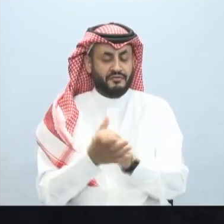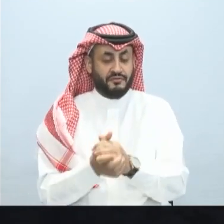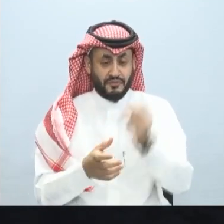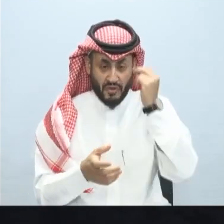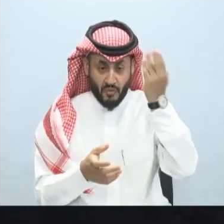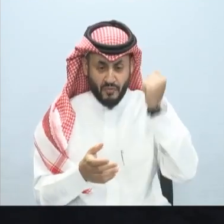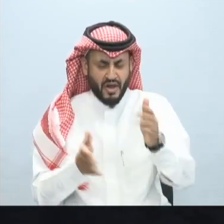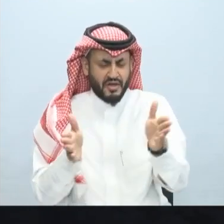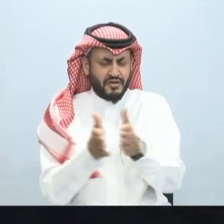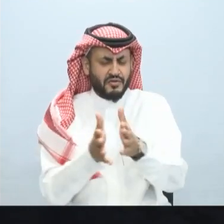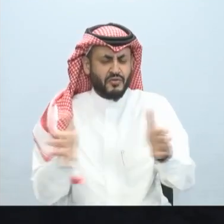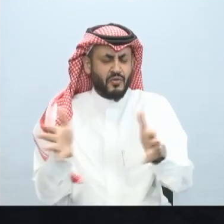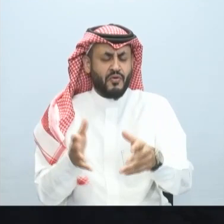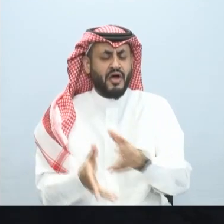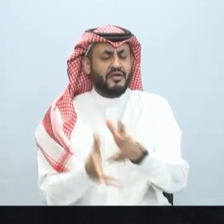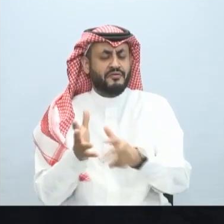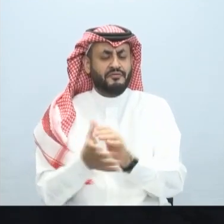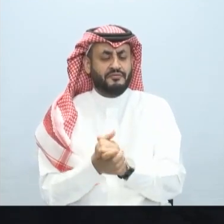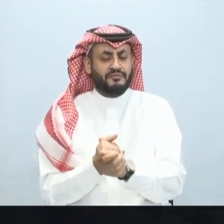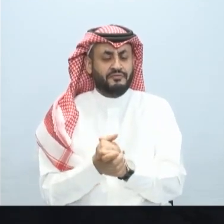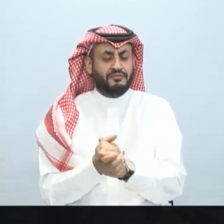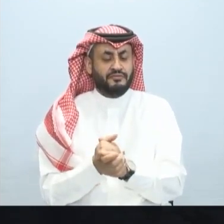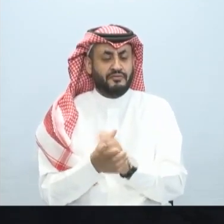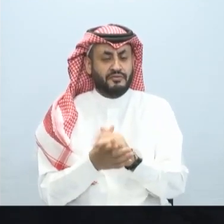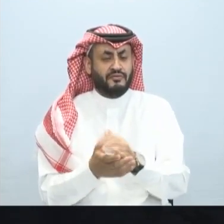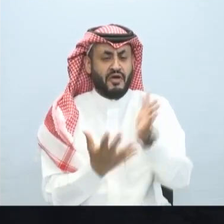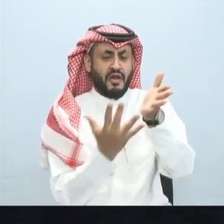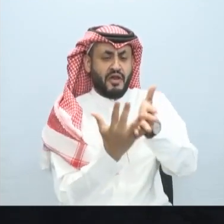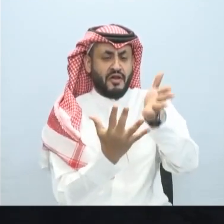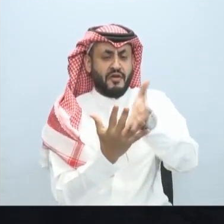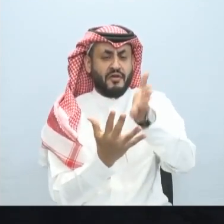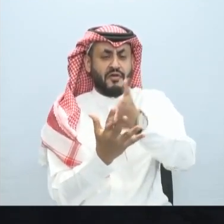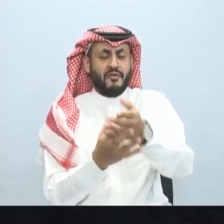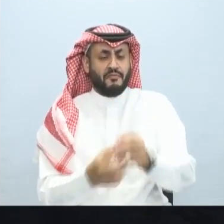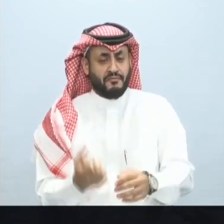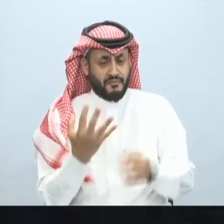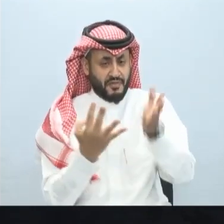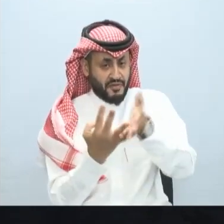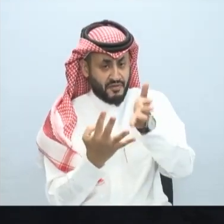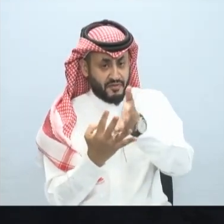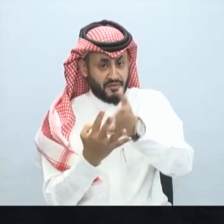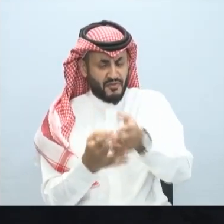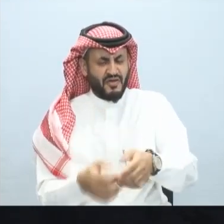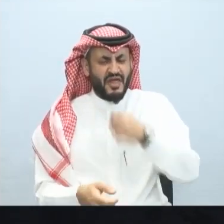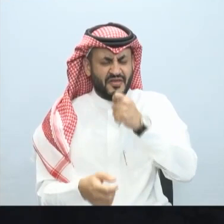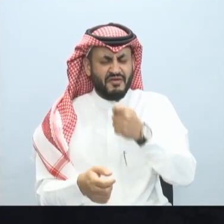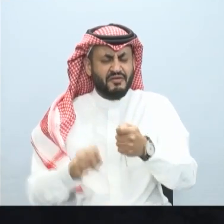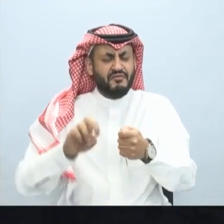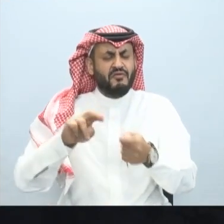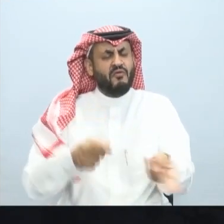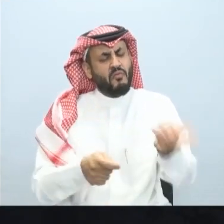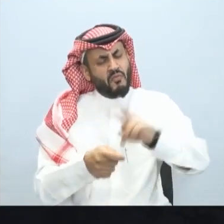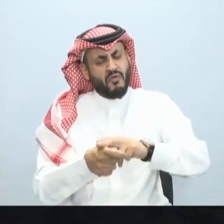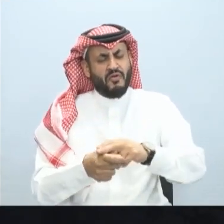a long adjective, let's say, for example, comfortable or beautiful. Now, it is difficult to add an er and say comfortabler